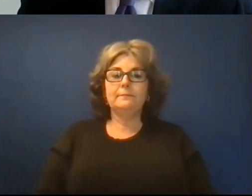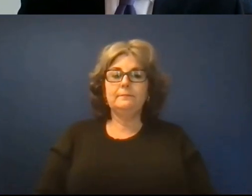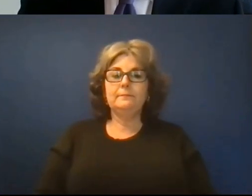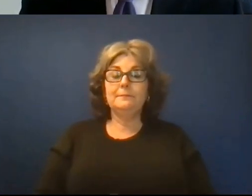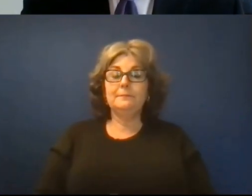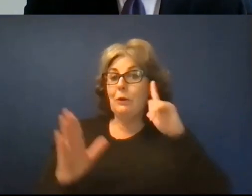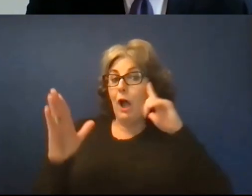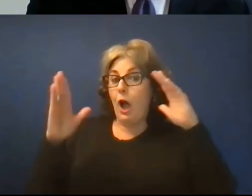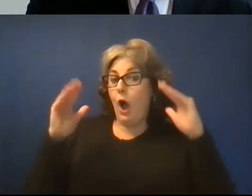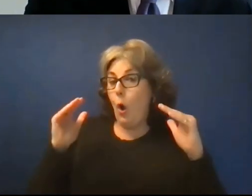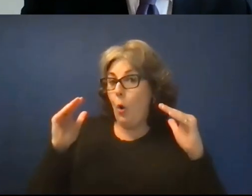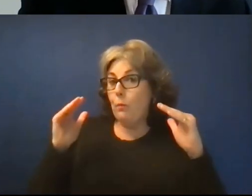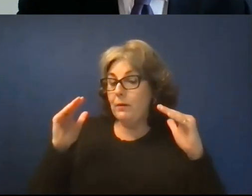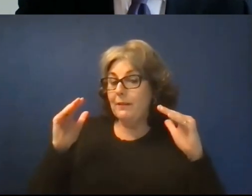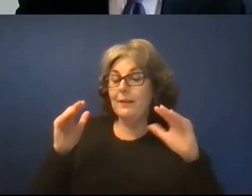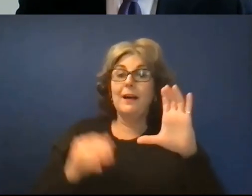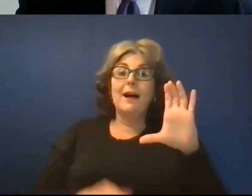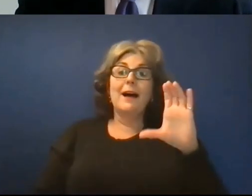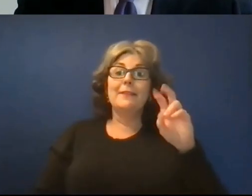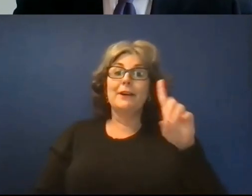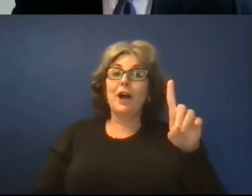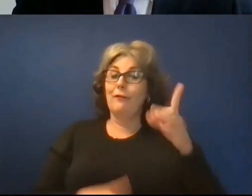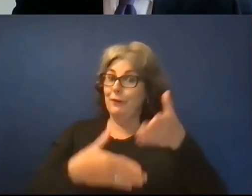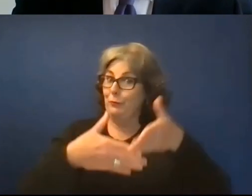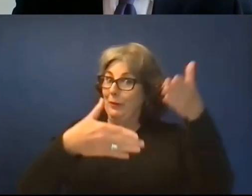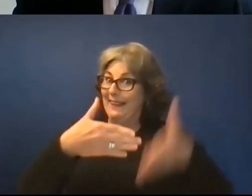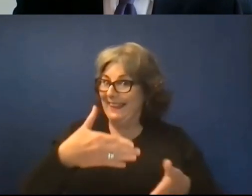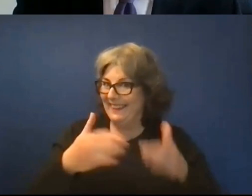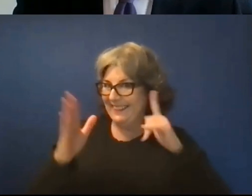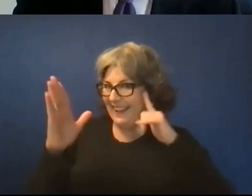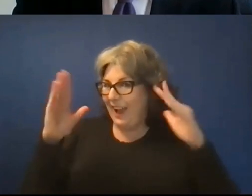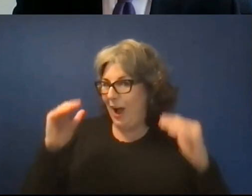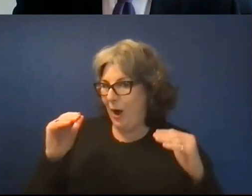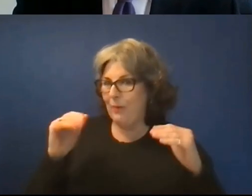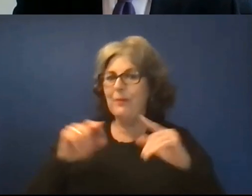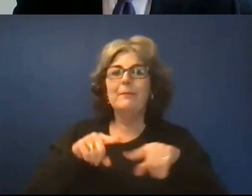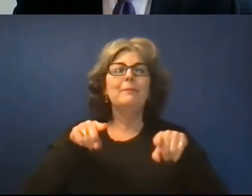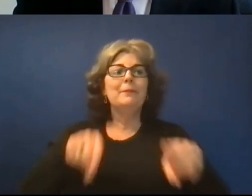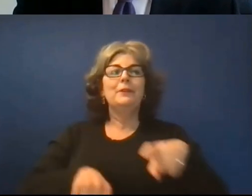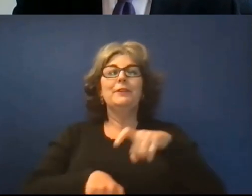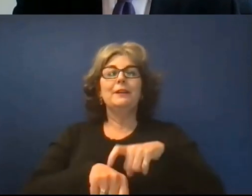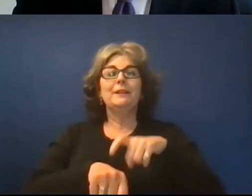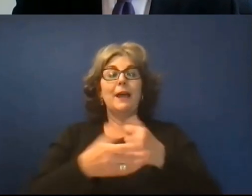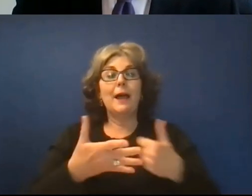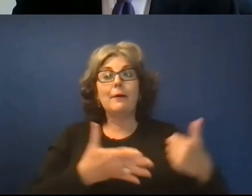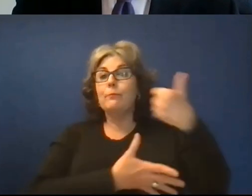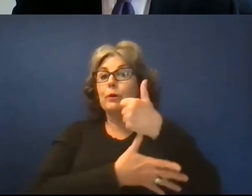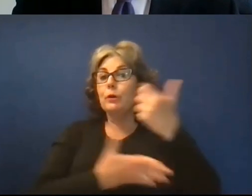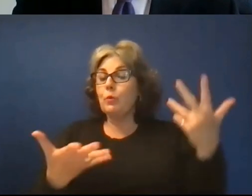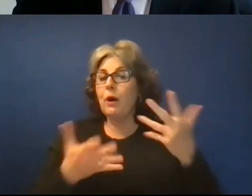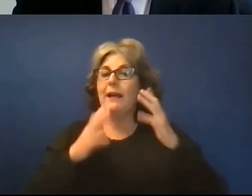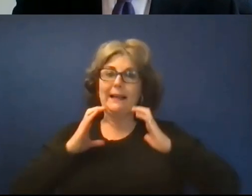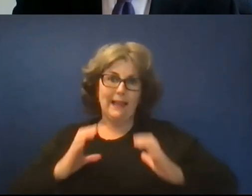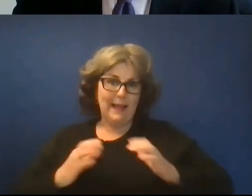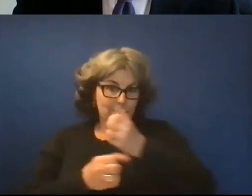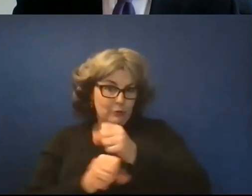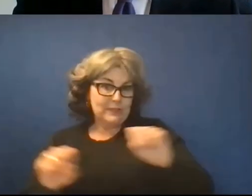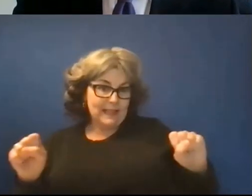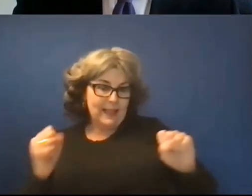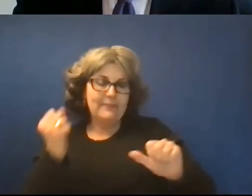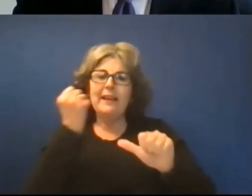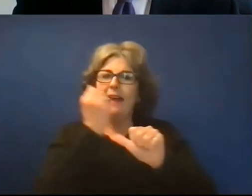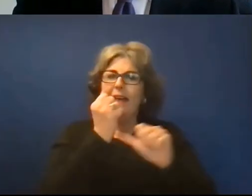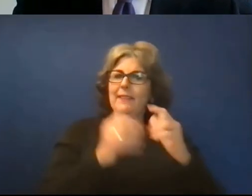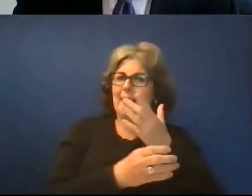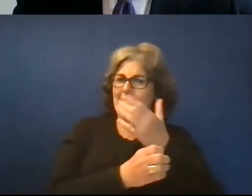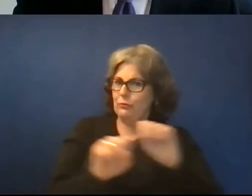hope that this COVID will hurry up and end. But in the meantime, my main priority is making sure that my clients are safe and my aides are